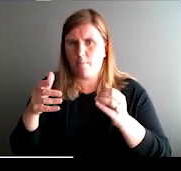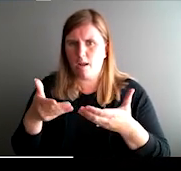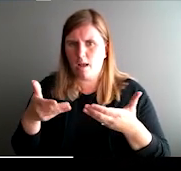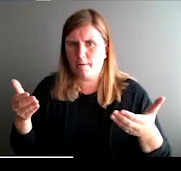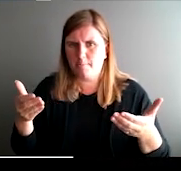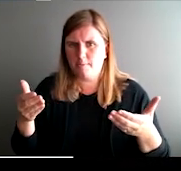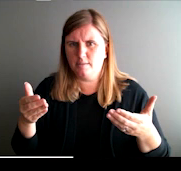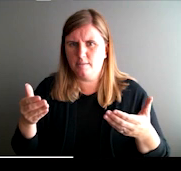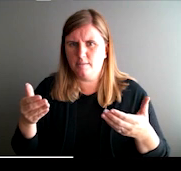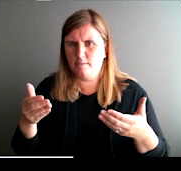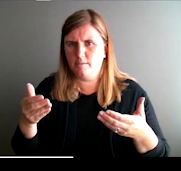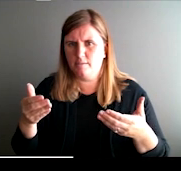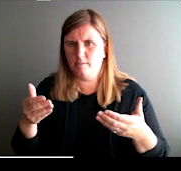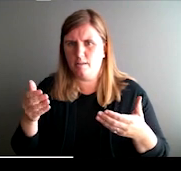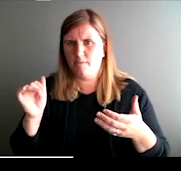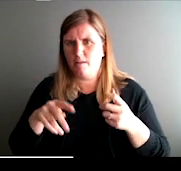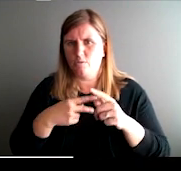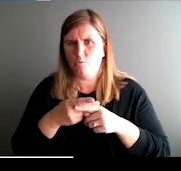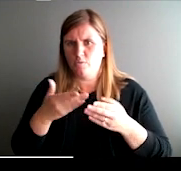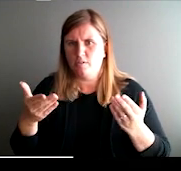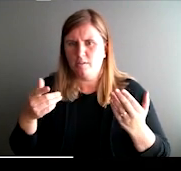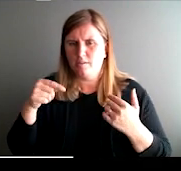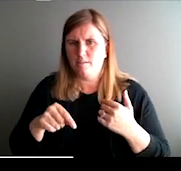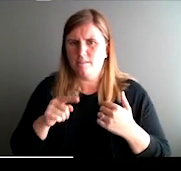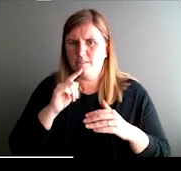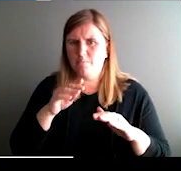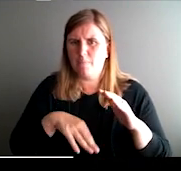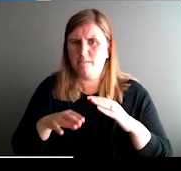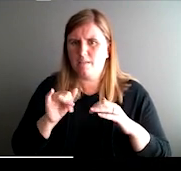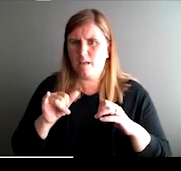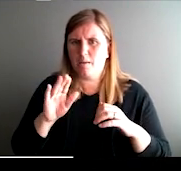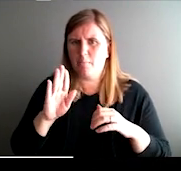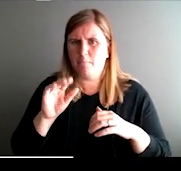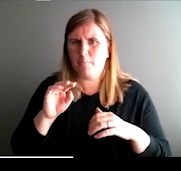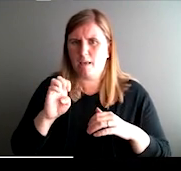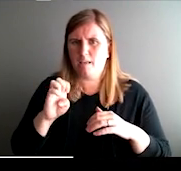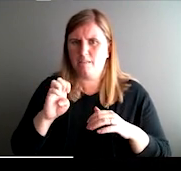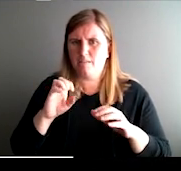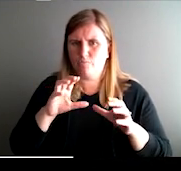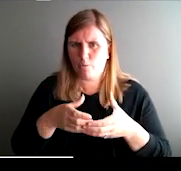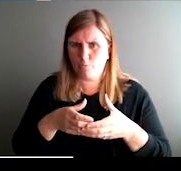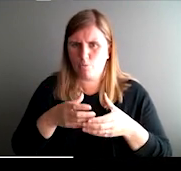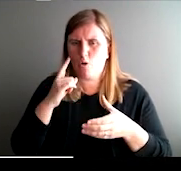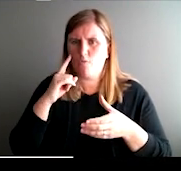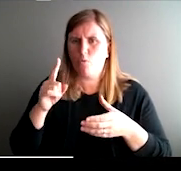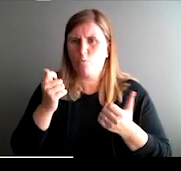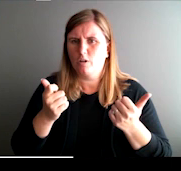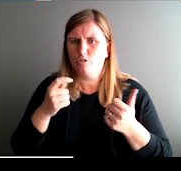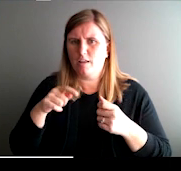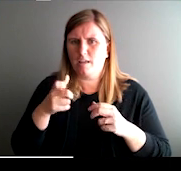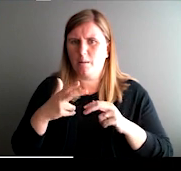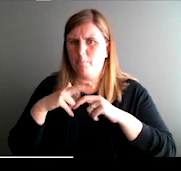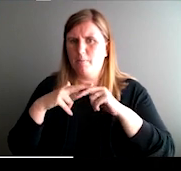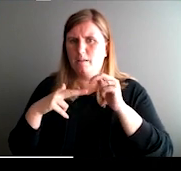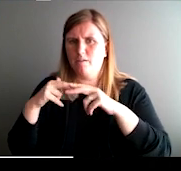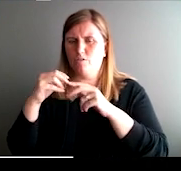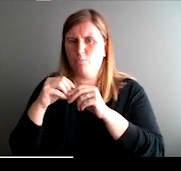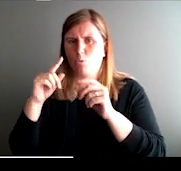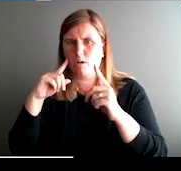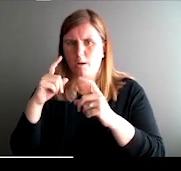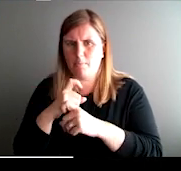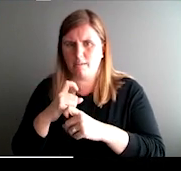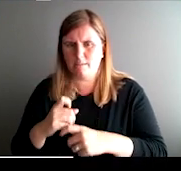items, and that sort of thing. This is basically building a base repertoire from which to build to complexity.